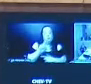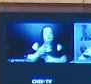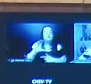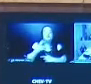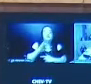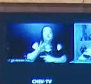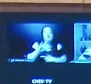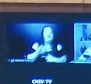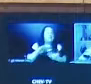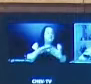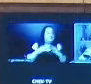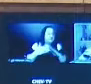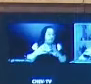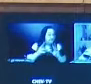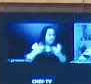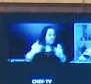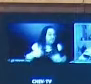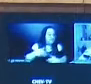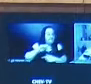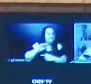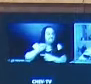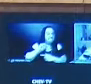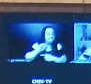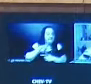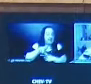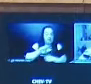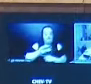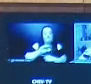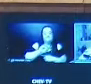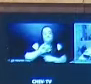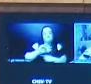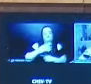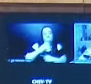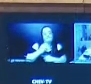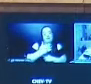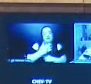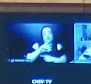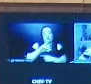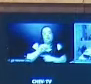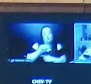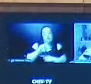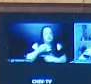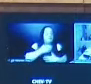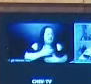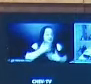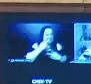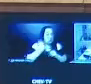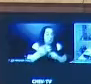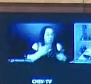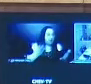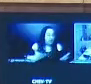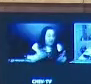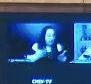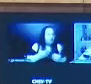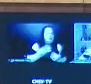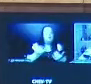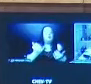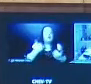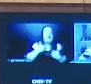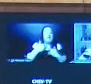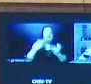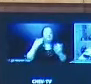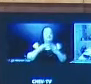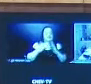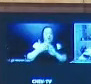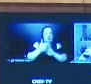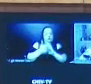Meeting. I'm Mayor Micah Watson. It's a pleasure to see all of you here. We have with us this evening Town Attorney Todd